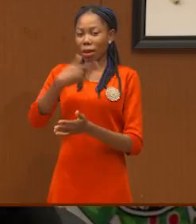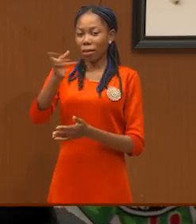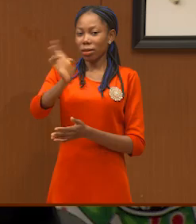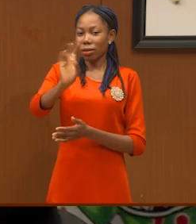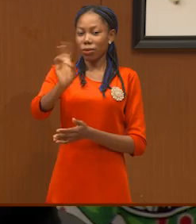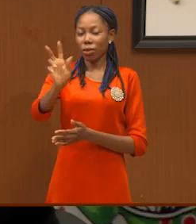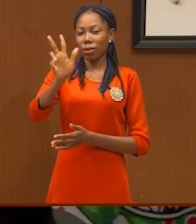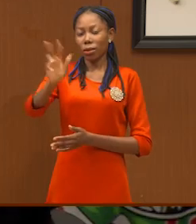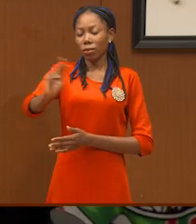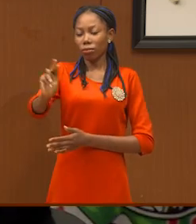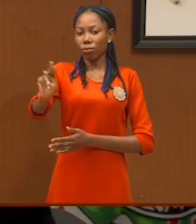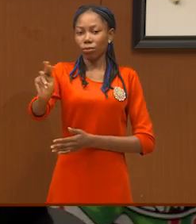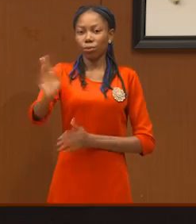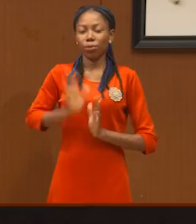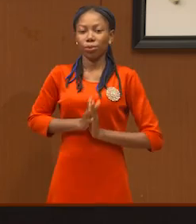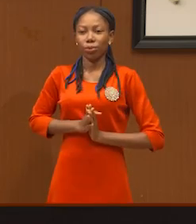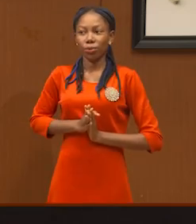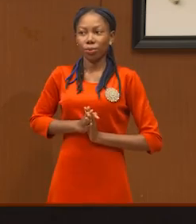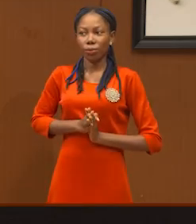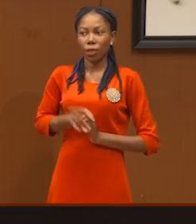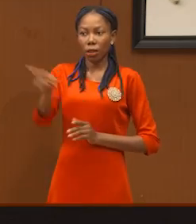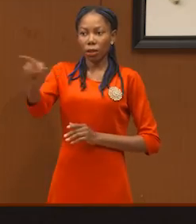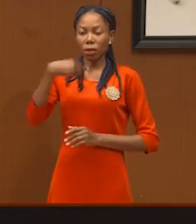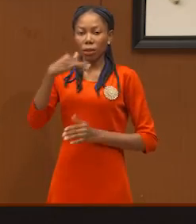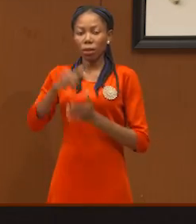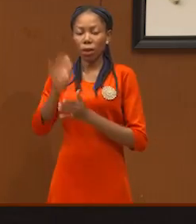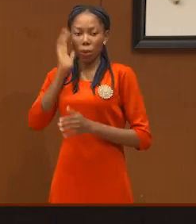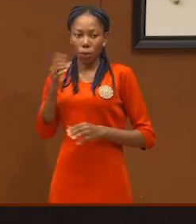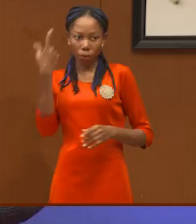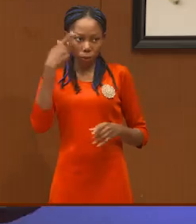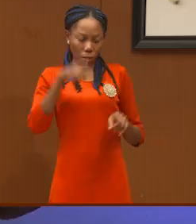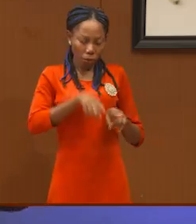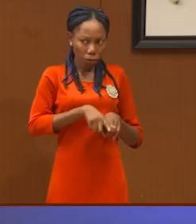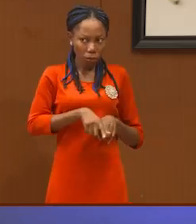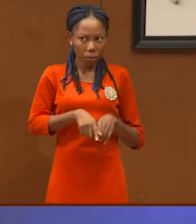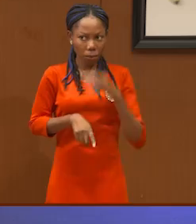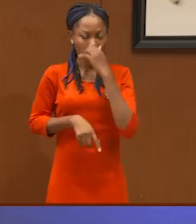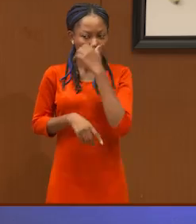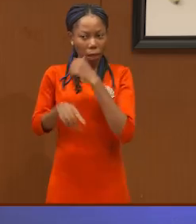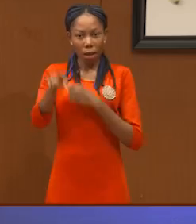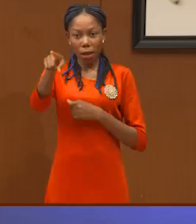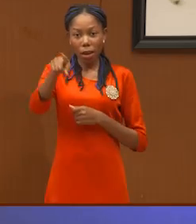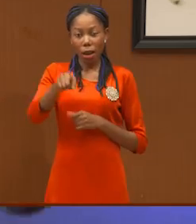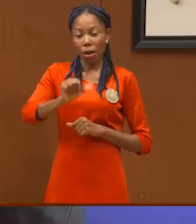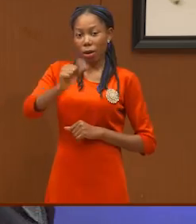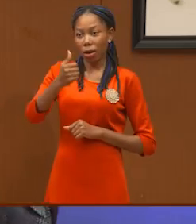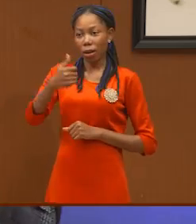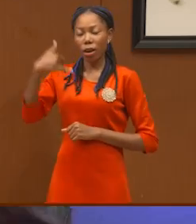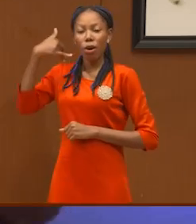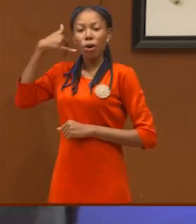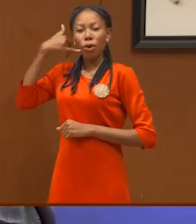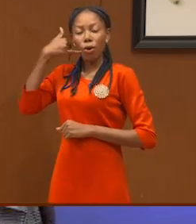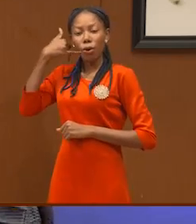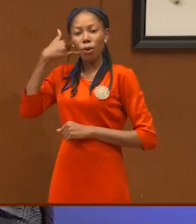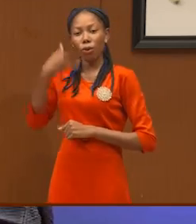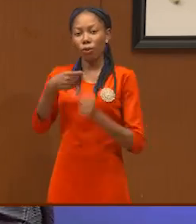132,703 naira. No, I'll confirm that. Your Honor, I called Keja Electricity specifically to